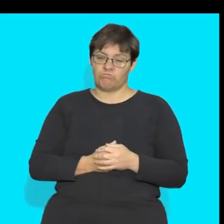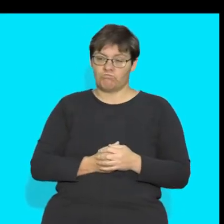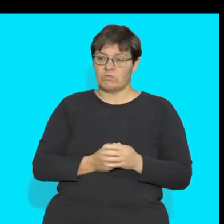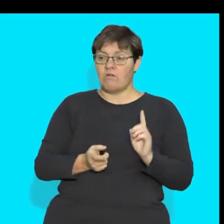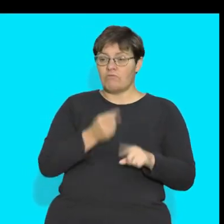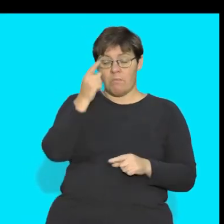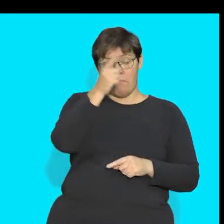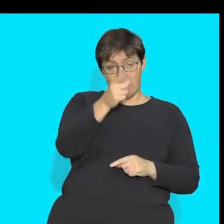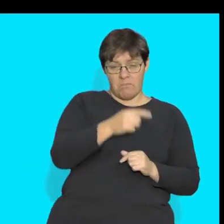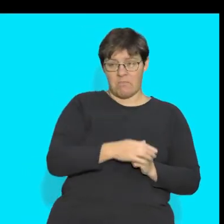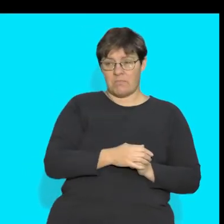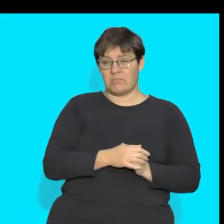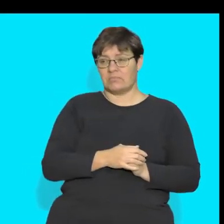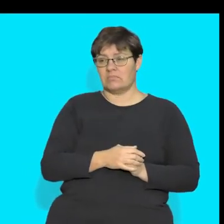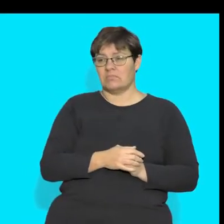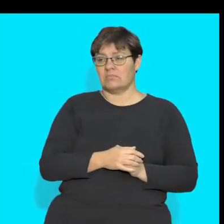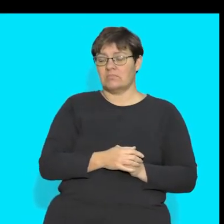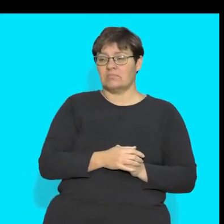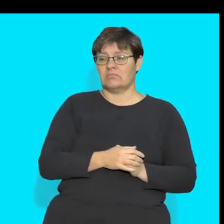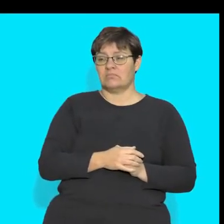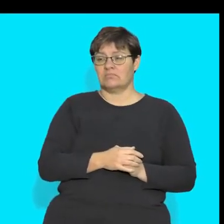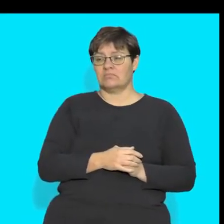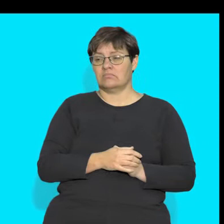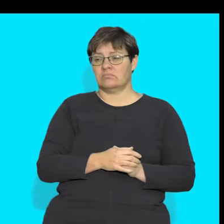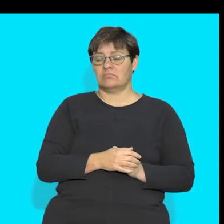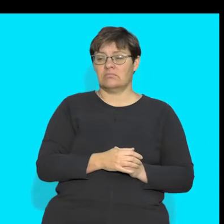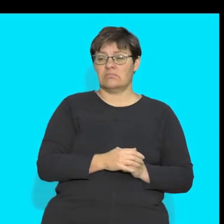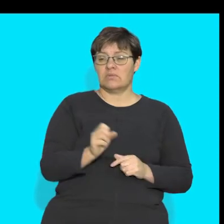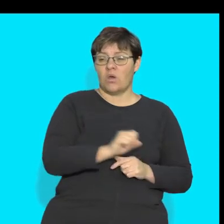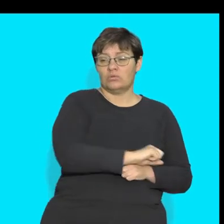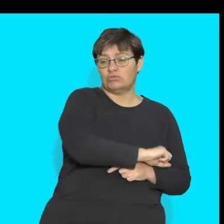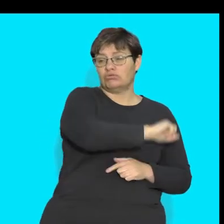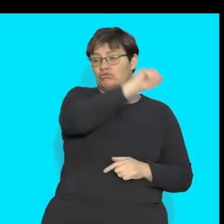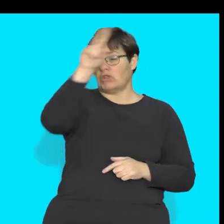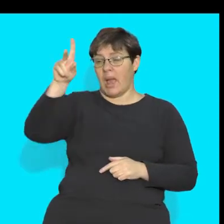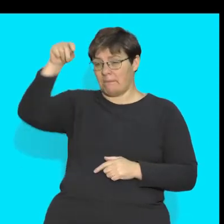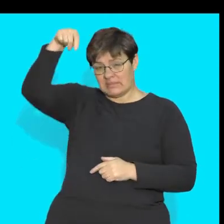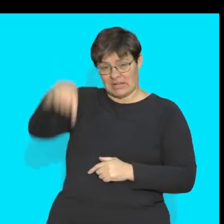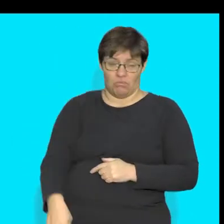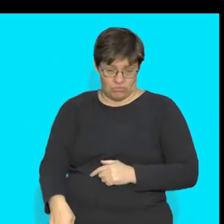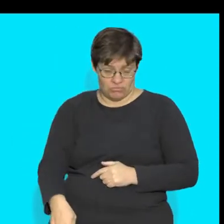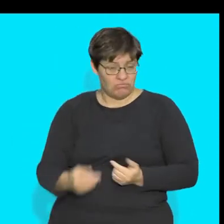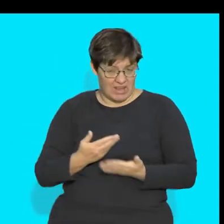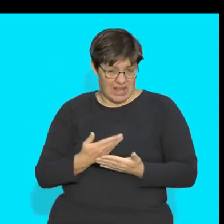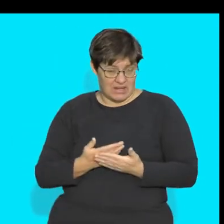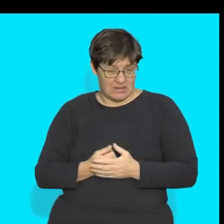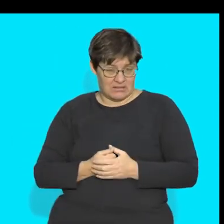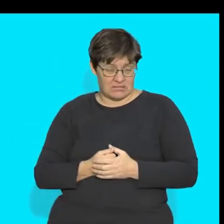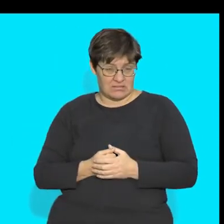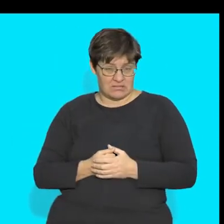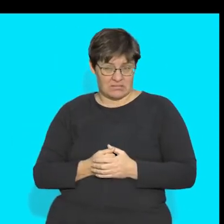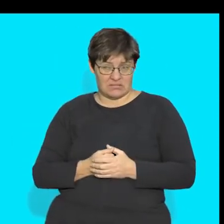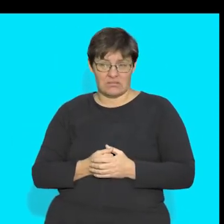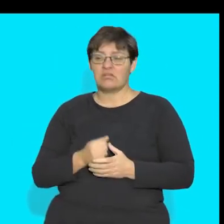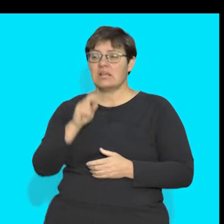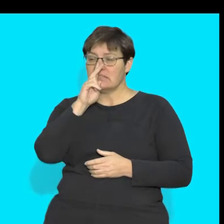So from there, it could jump all the way down to there. And if it does that, we're going